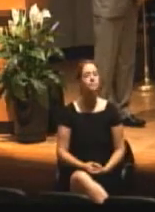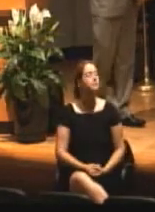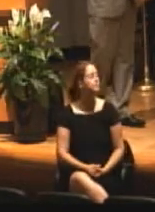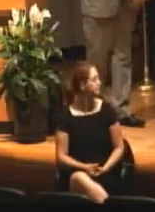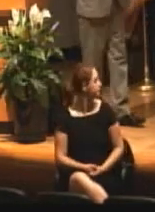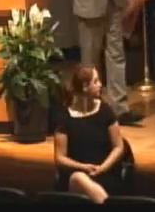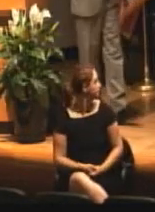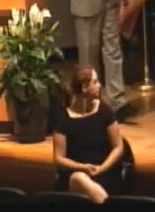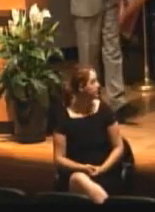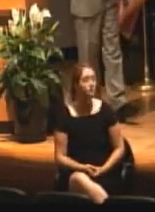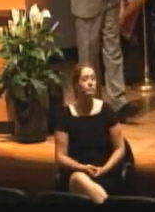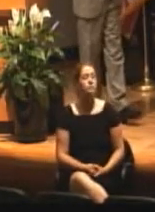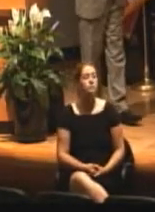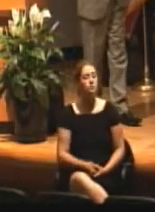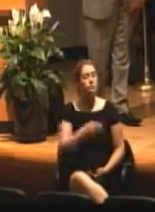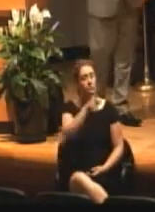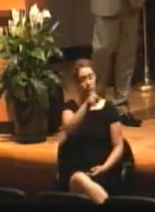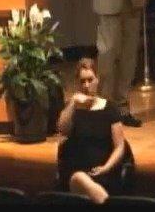percentage. How much? About